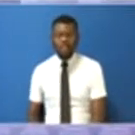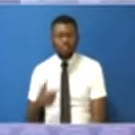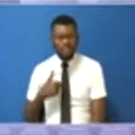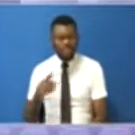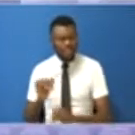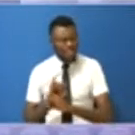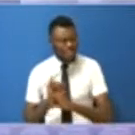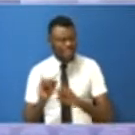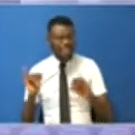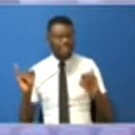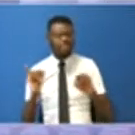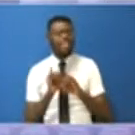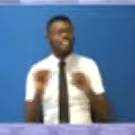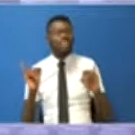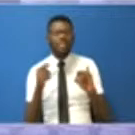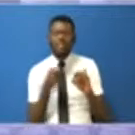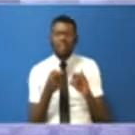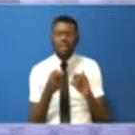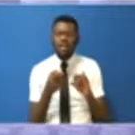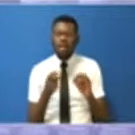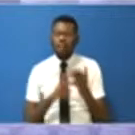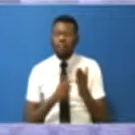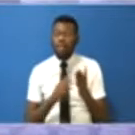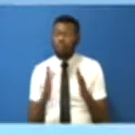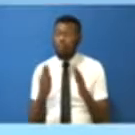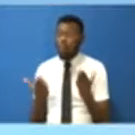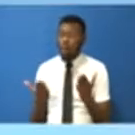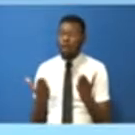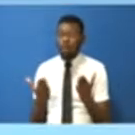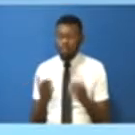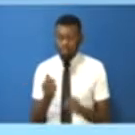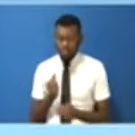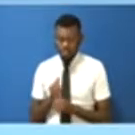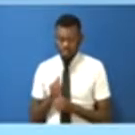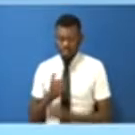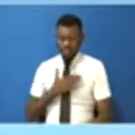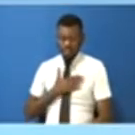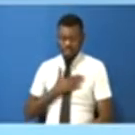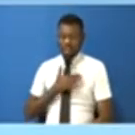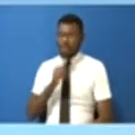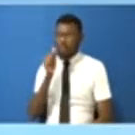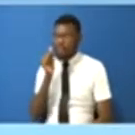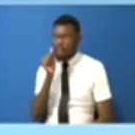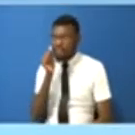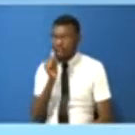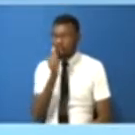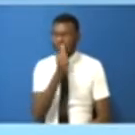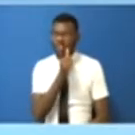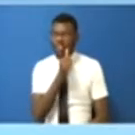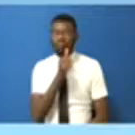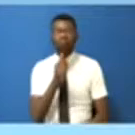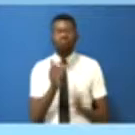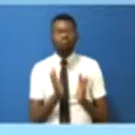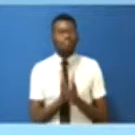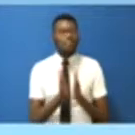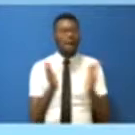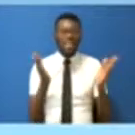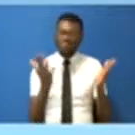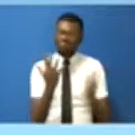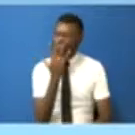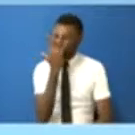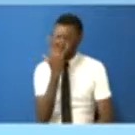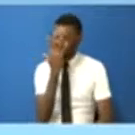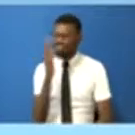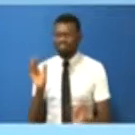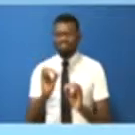define integrity as what you do in private if it ever became public you'll never be ashamed i'll tell